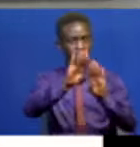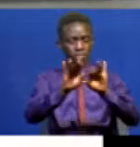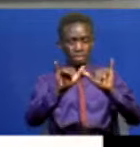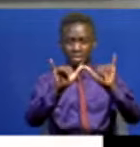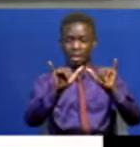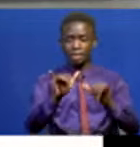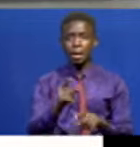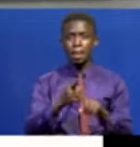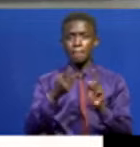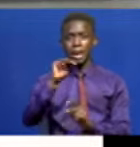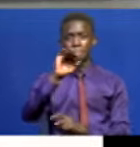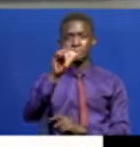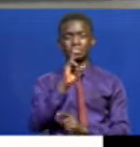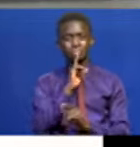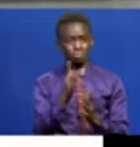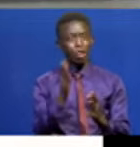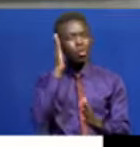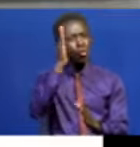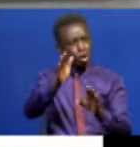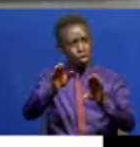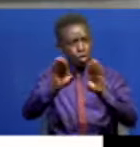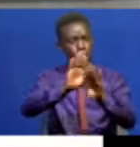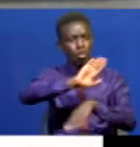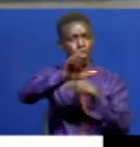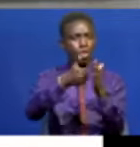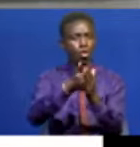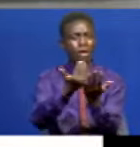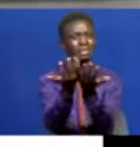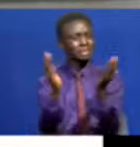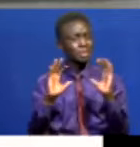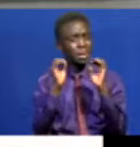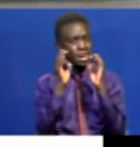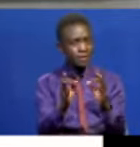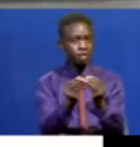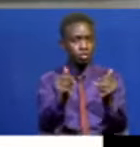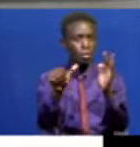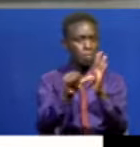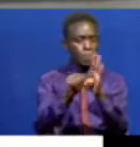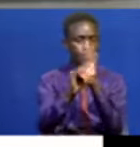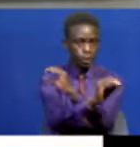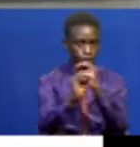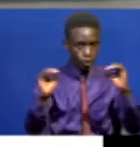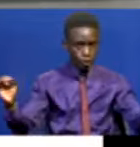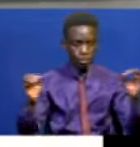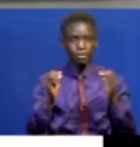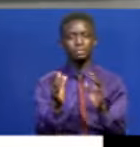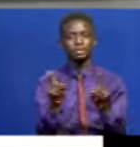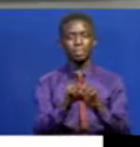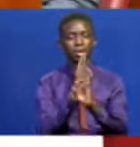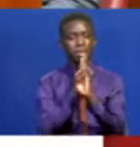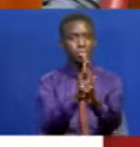all assemblies if the matter is not urgently resolved, as Giverson Maina reports.